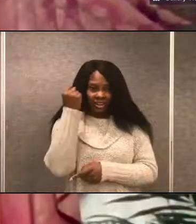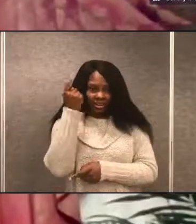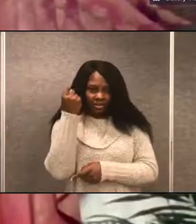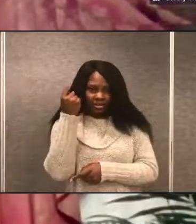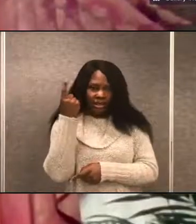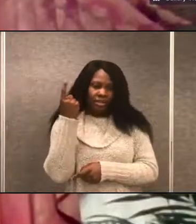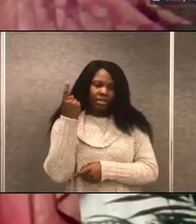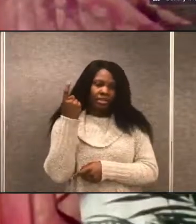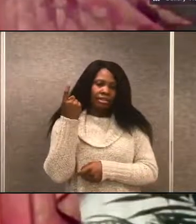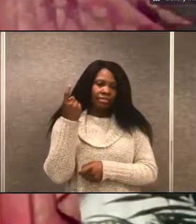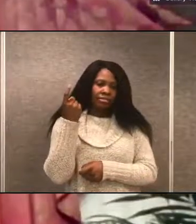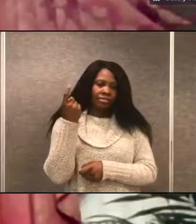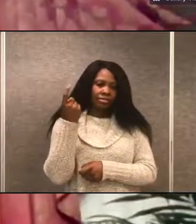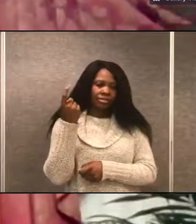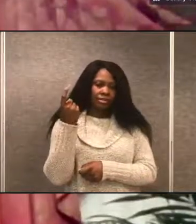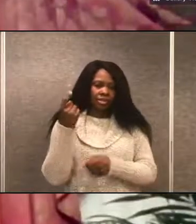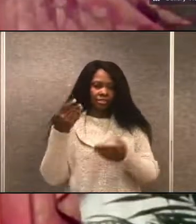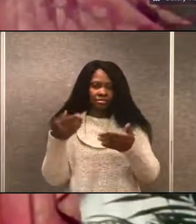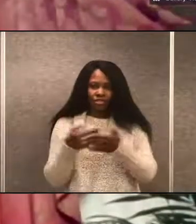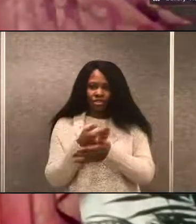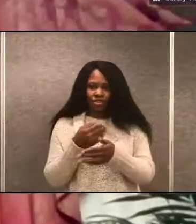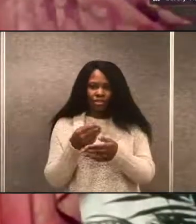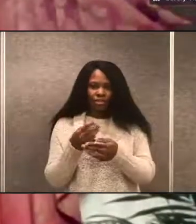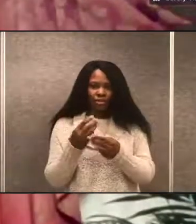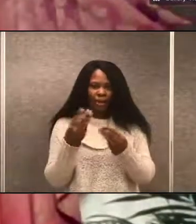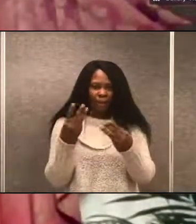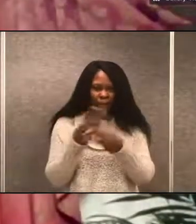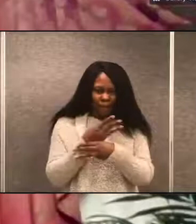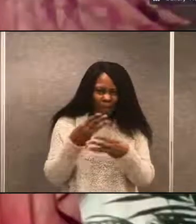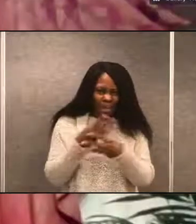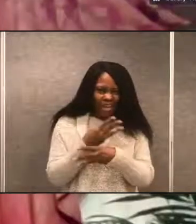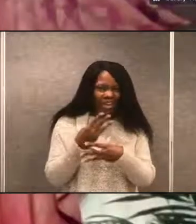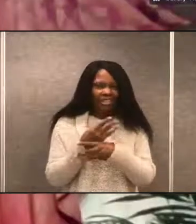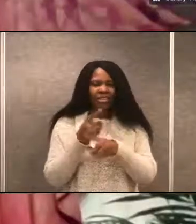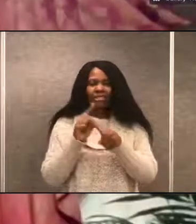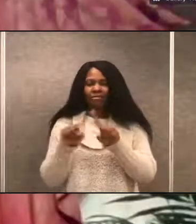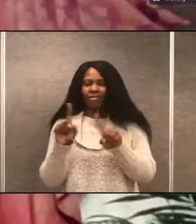of the, as they would say, the new math and the different things that we're offering.